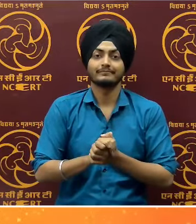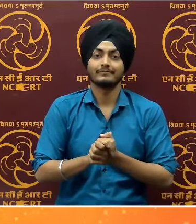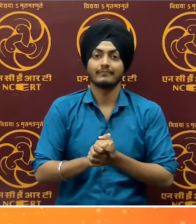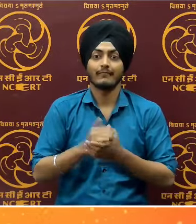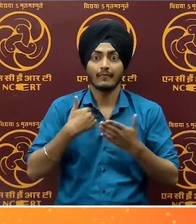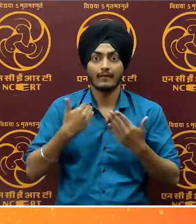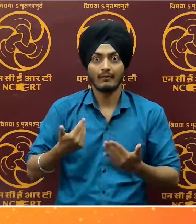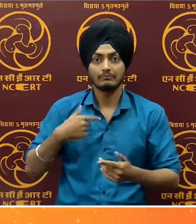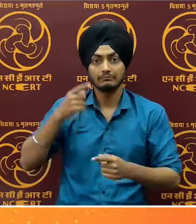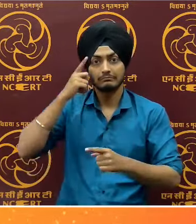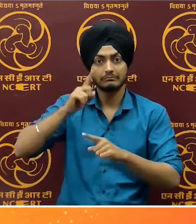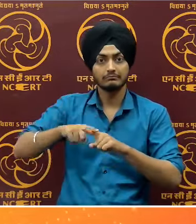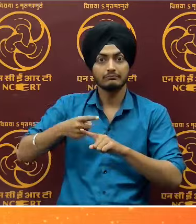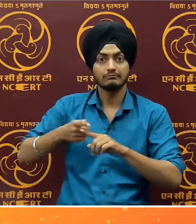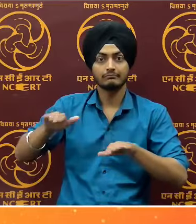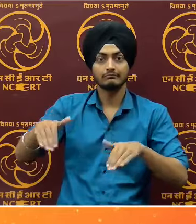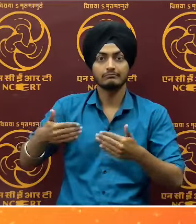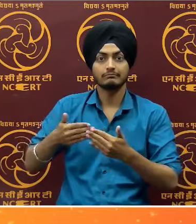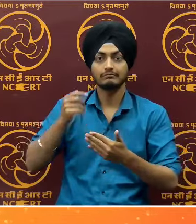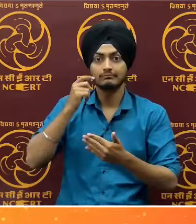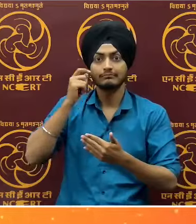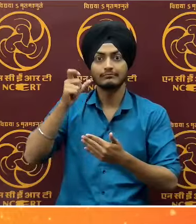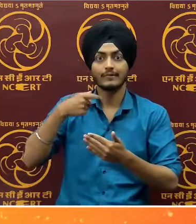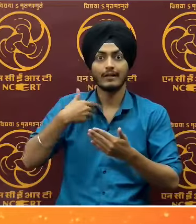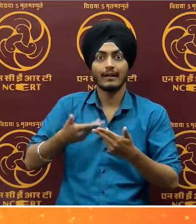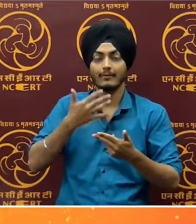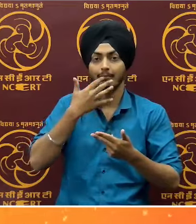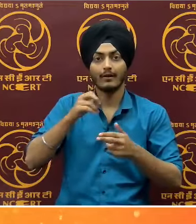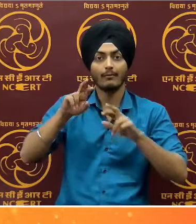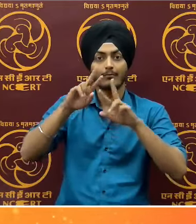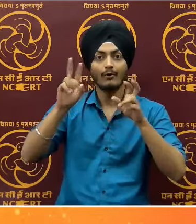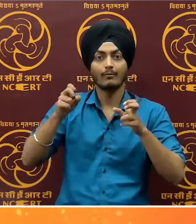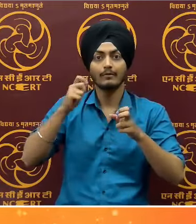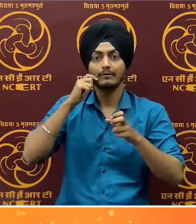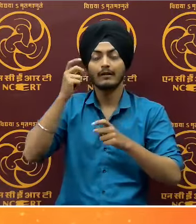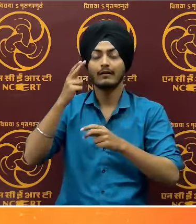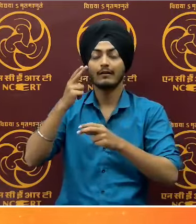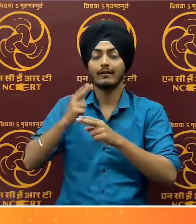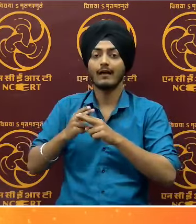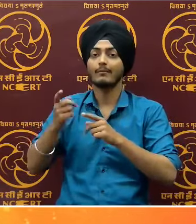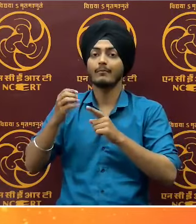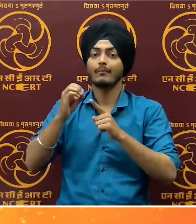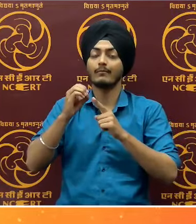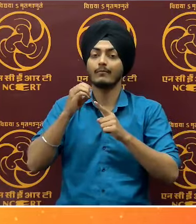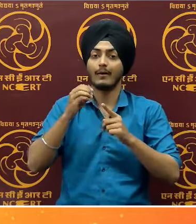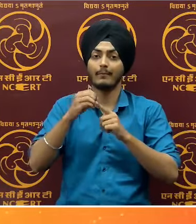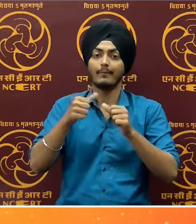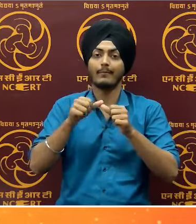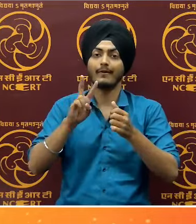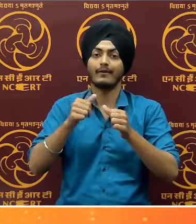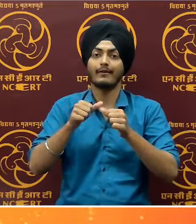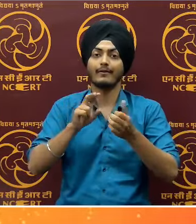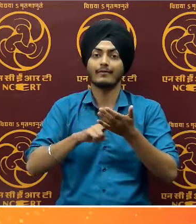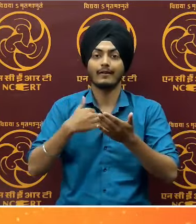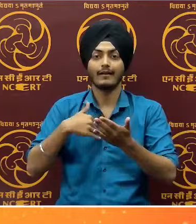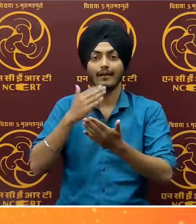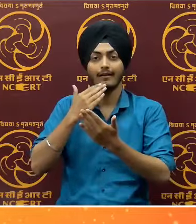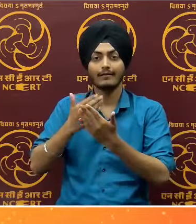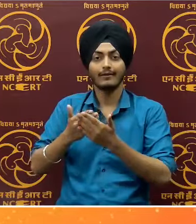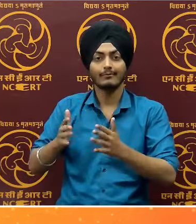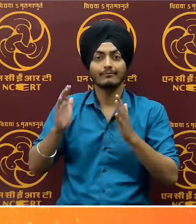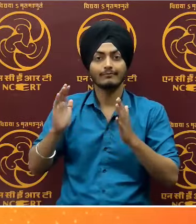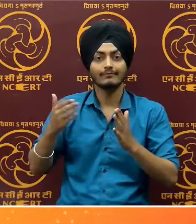let me please introduce you to the guest for this program, and he is Dr. Pawan Kumar. Sir, a very warm welcome. Thank you. Thank you,